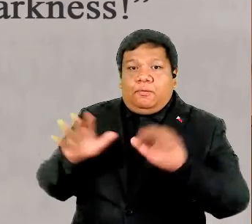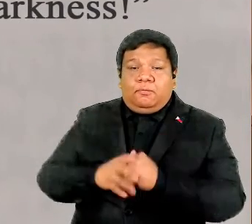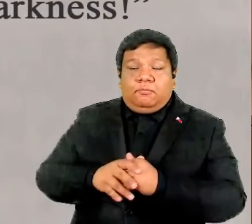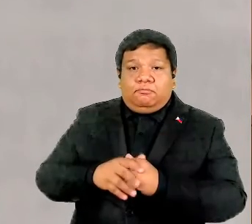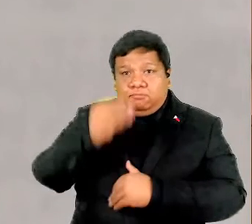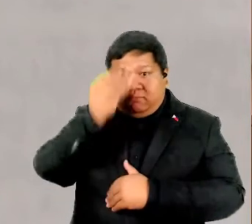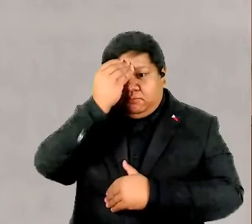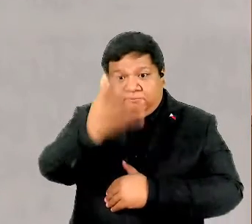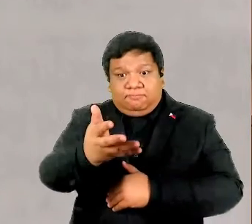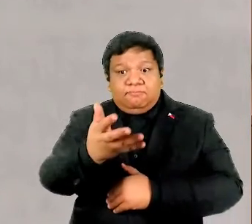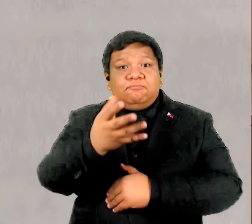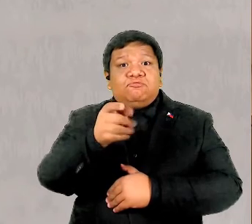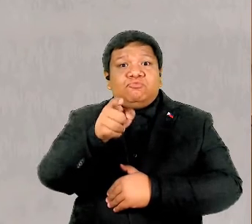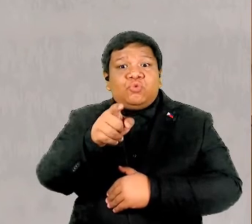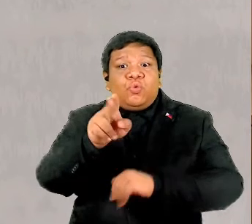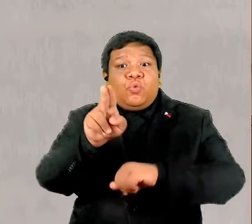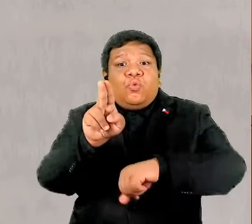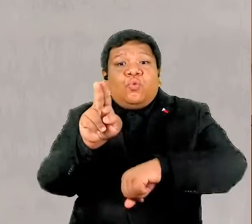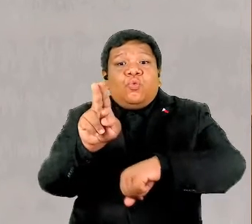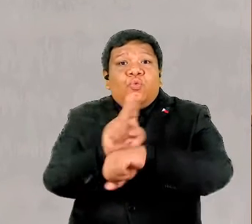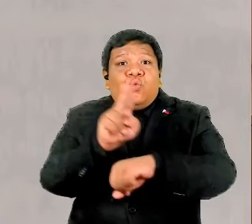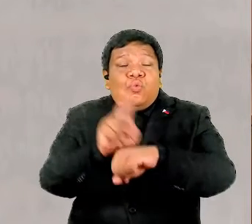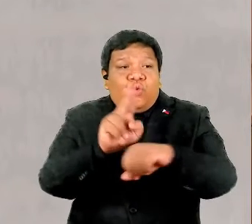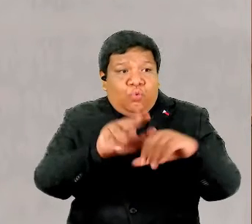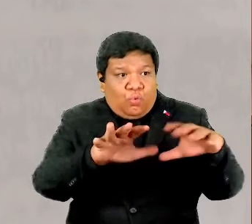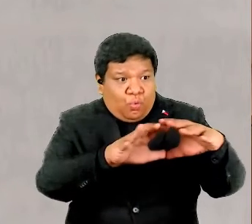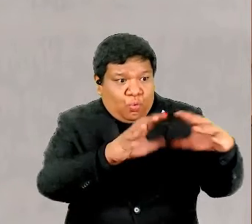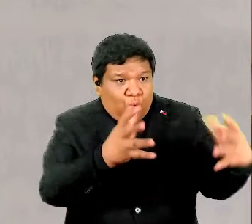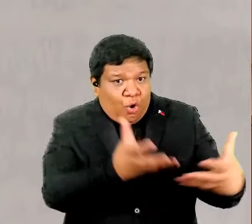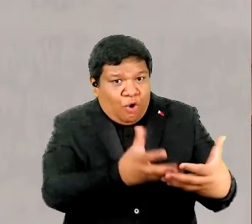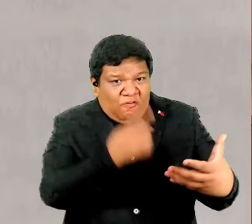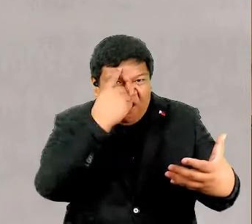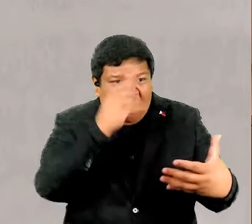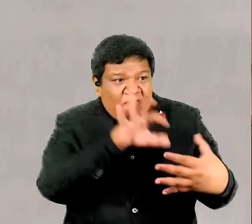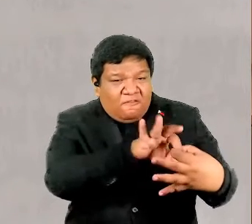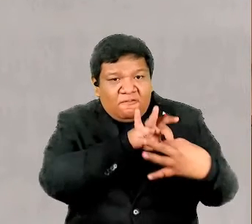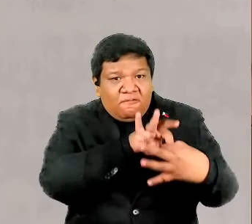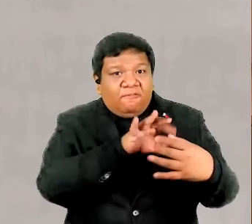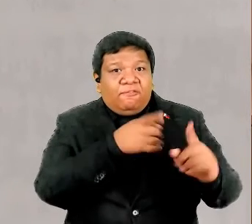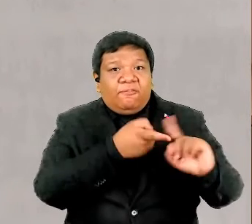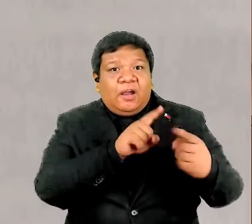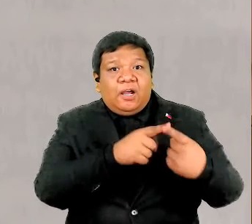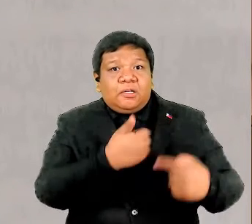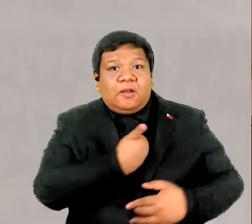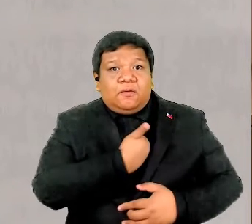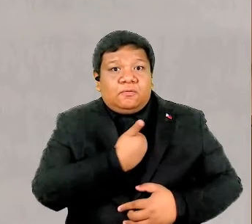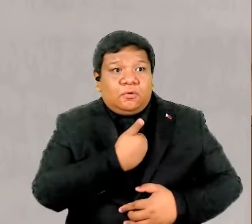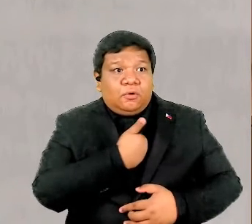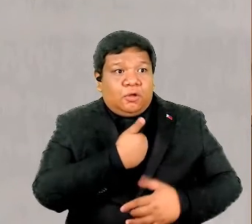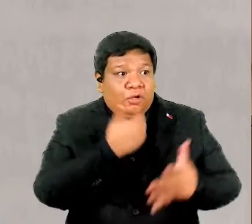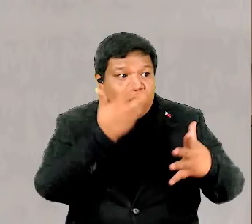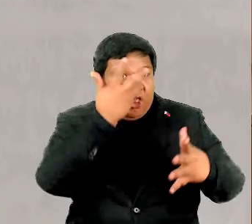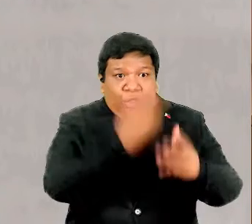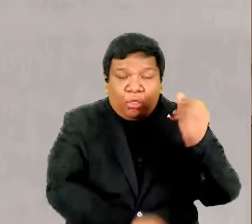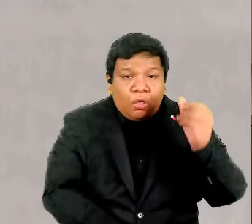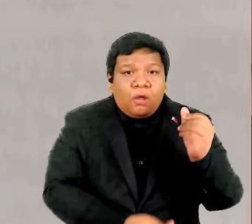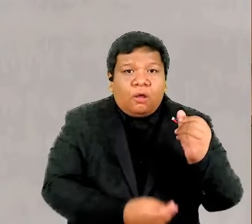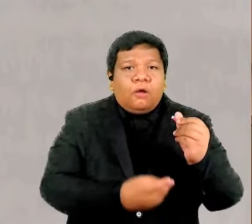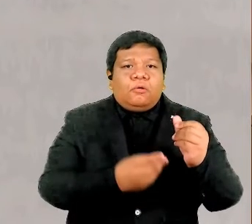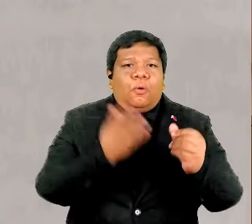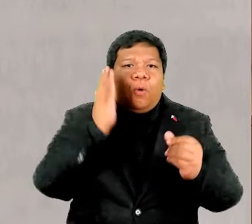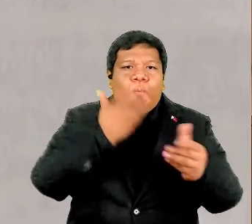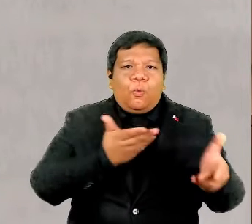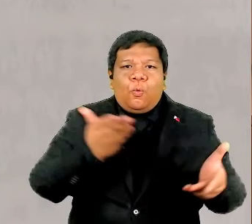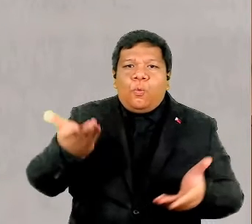what he said, "I tell you, use worldly wealth to gain friends for yourselves, so that when it is gone, you